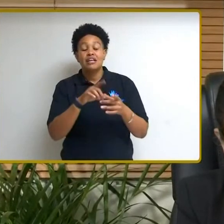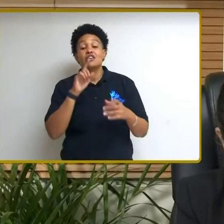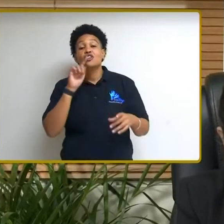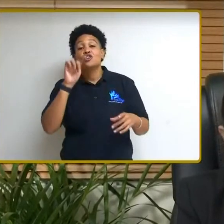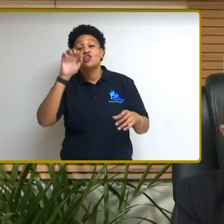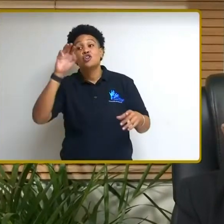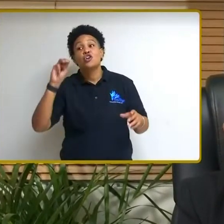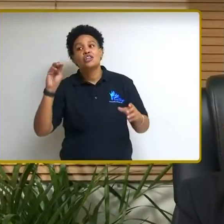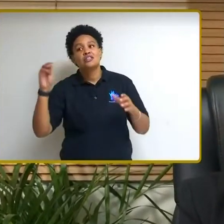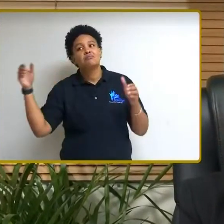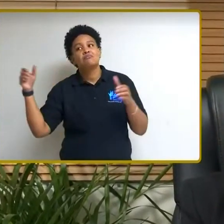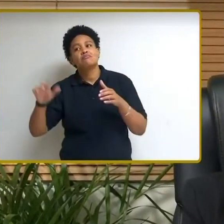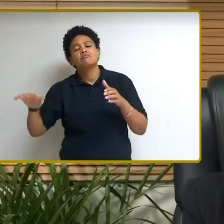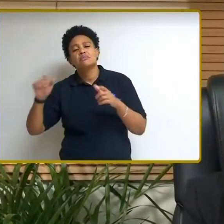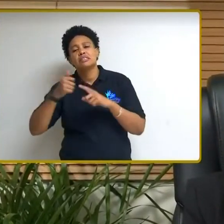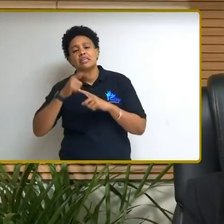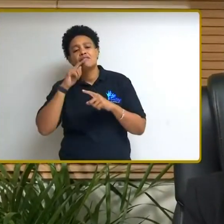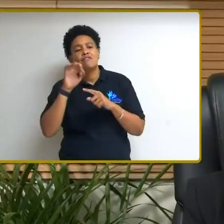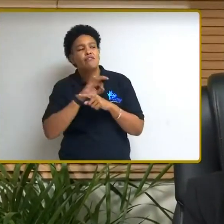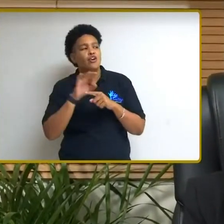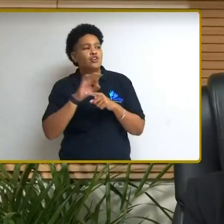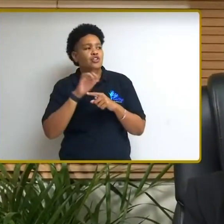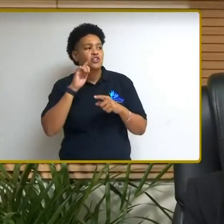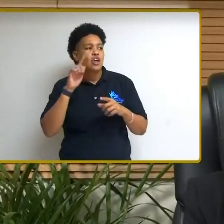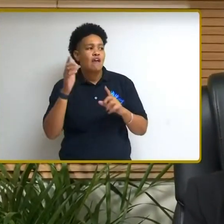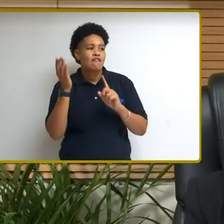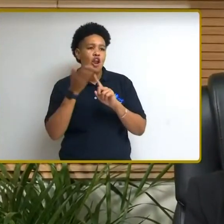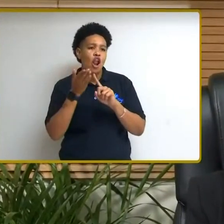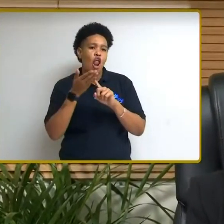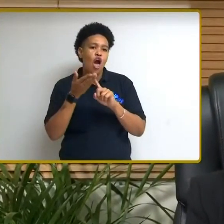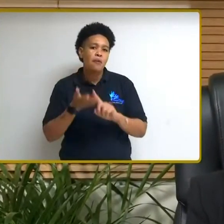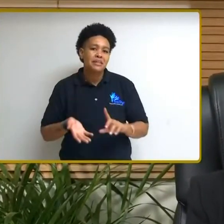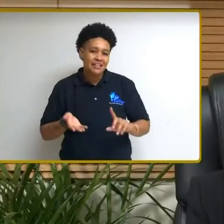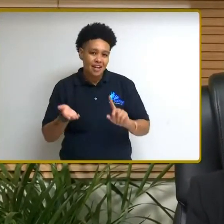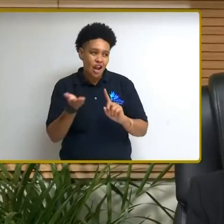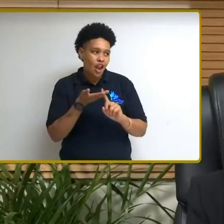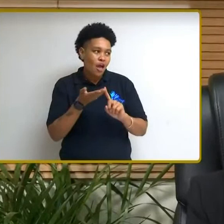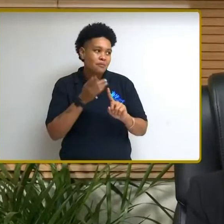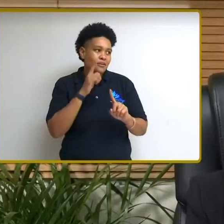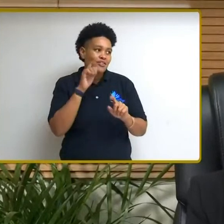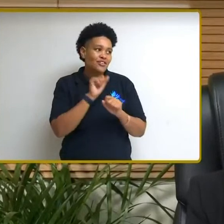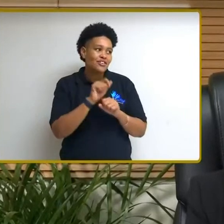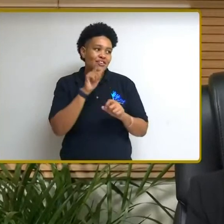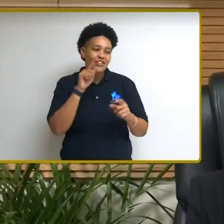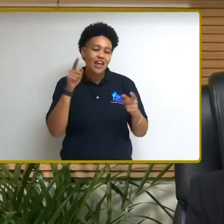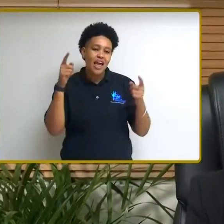tourism industry, it is a function of lobbying. Of course, lobbying takes place in